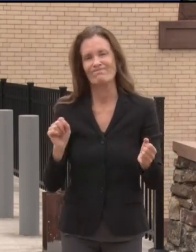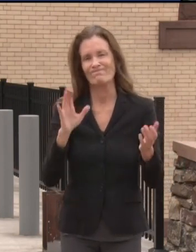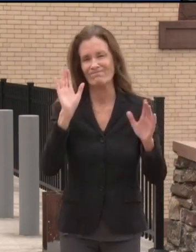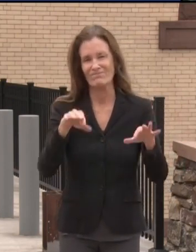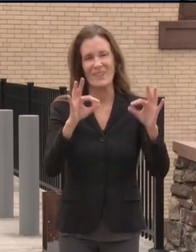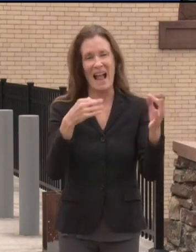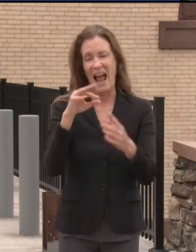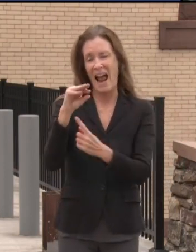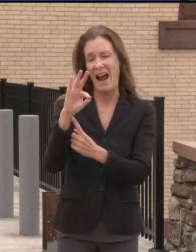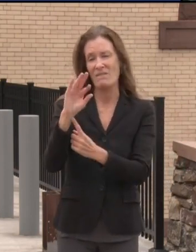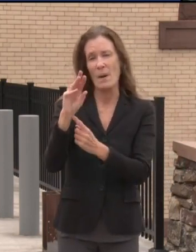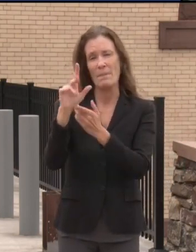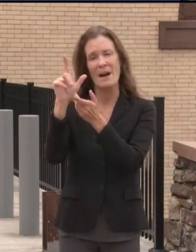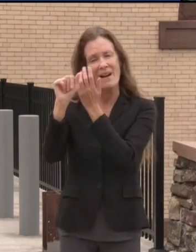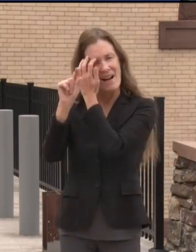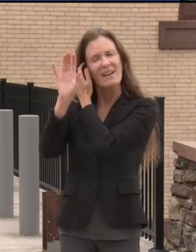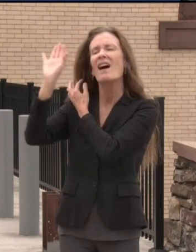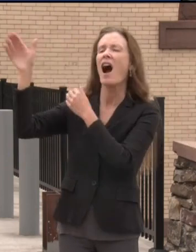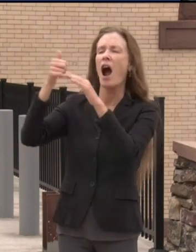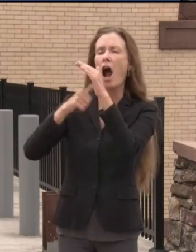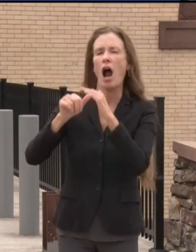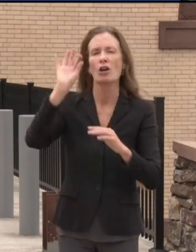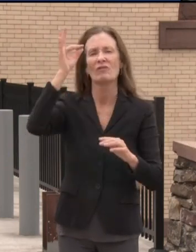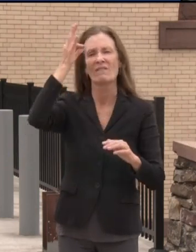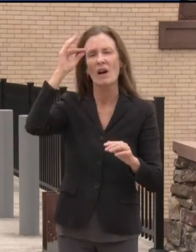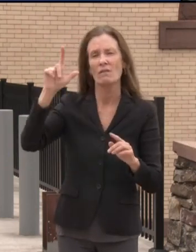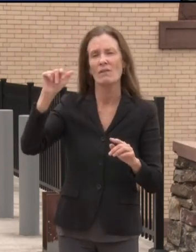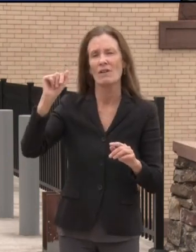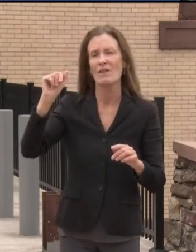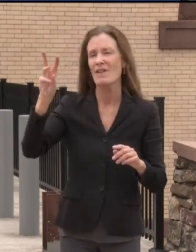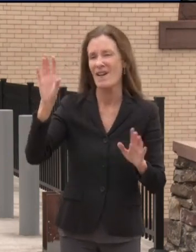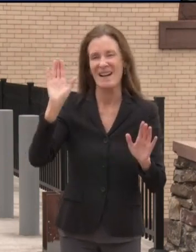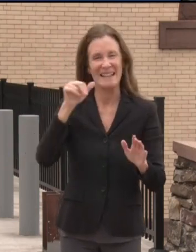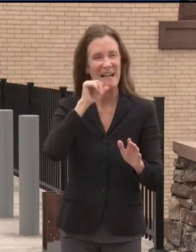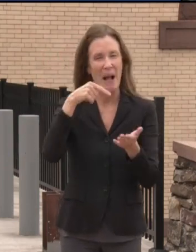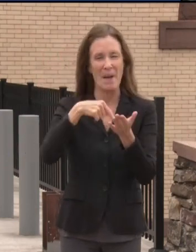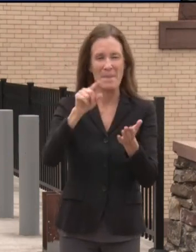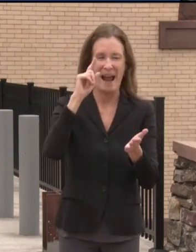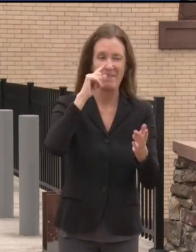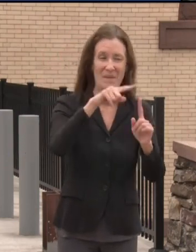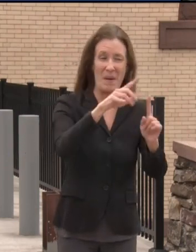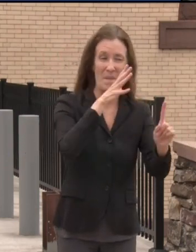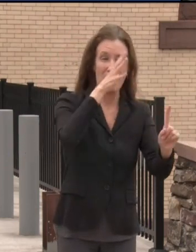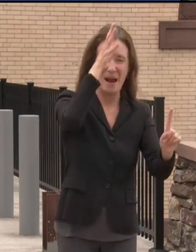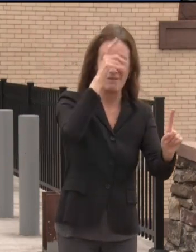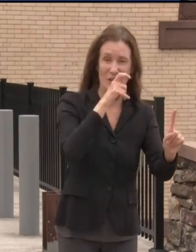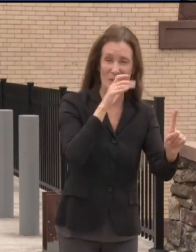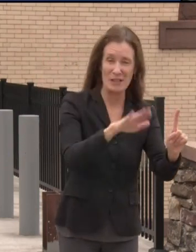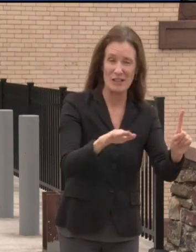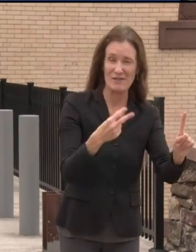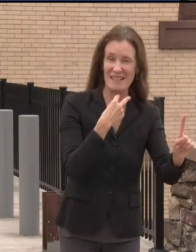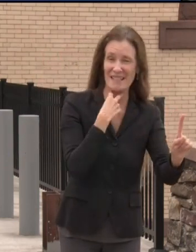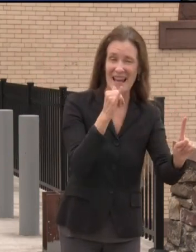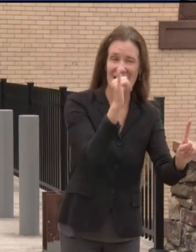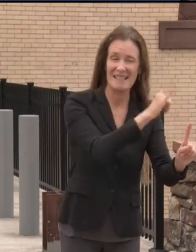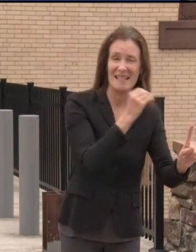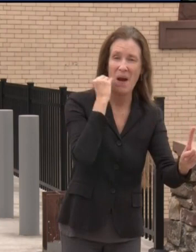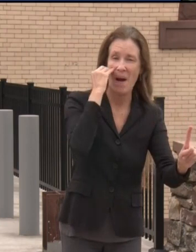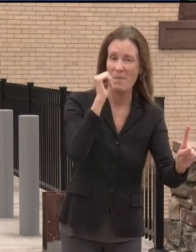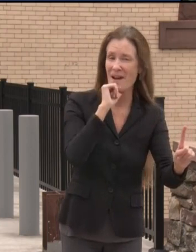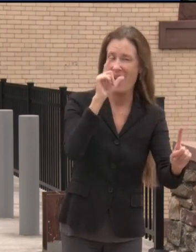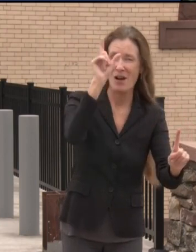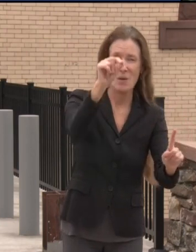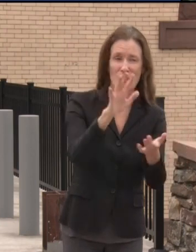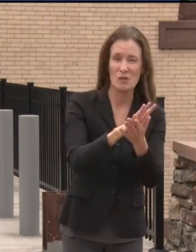federal Family Medical Leave Act, but it's not paid, and so what I'm proposing here is a paid parental leave. But I